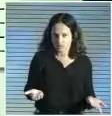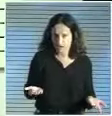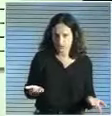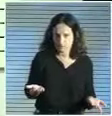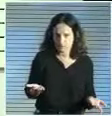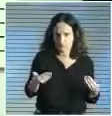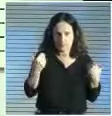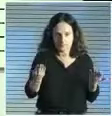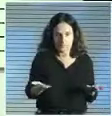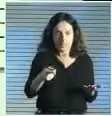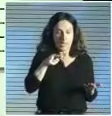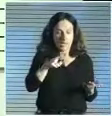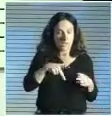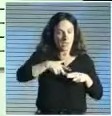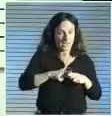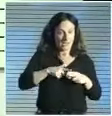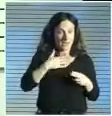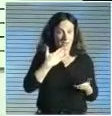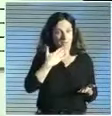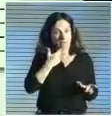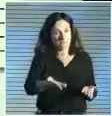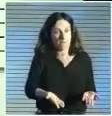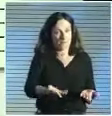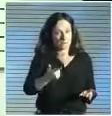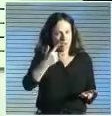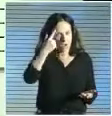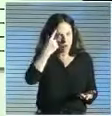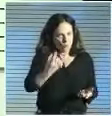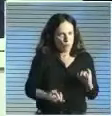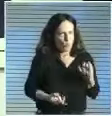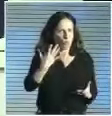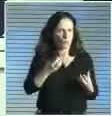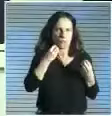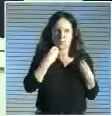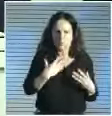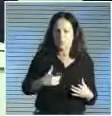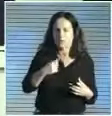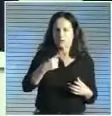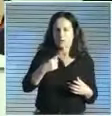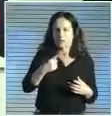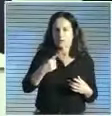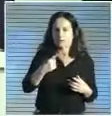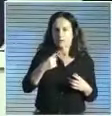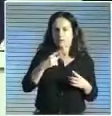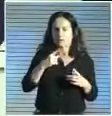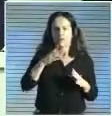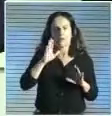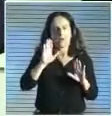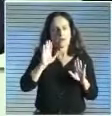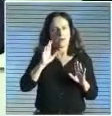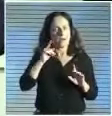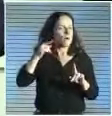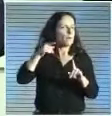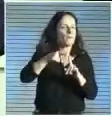tool. Not fitting for any needs, any sides of corporation needs, but for